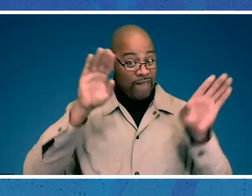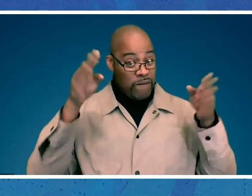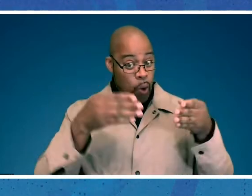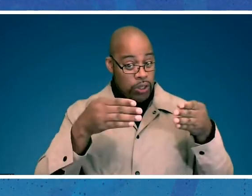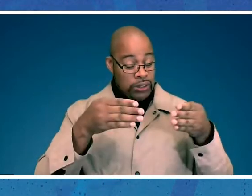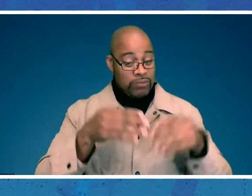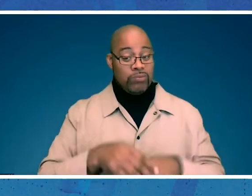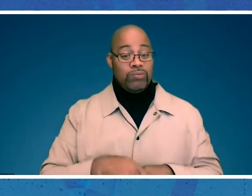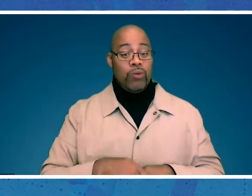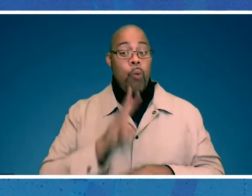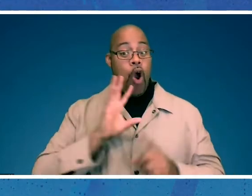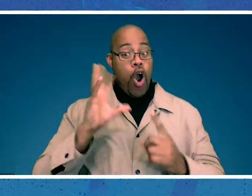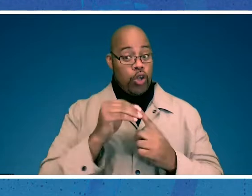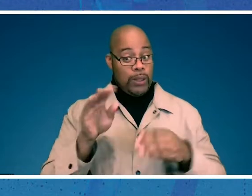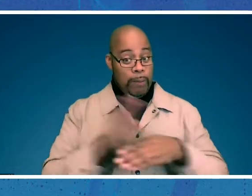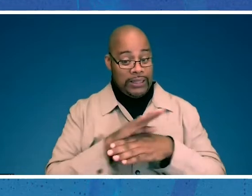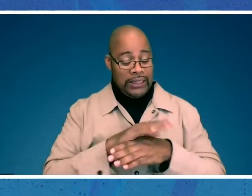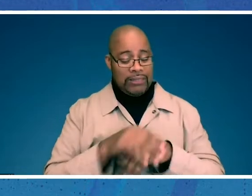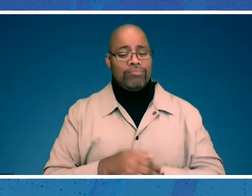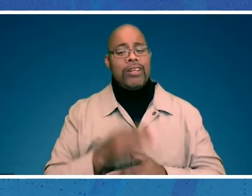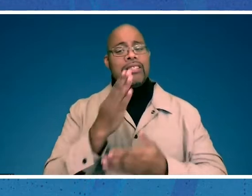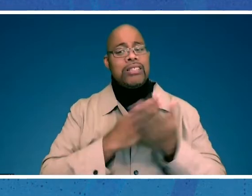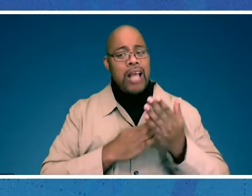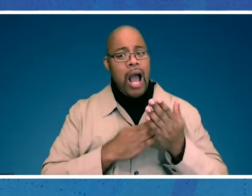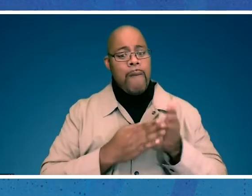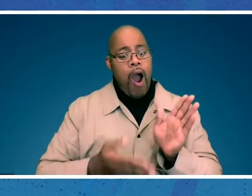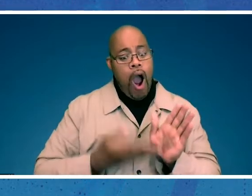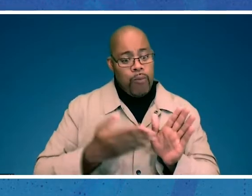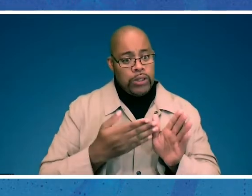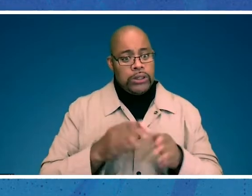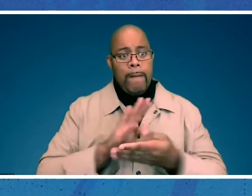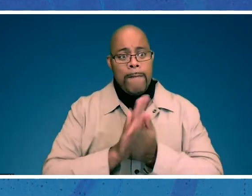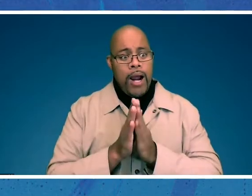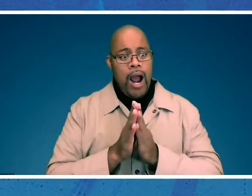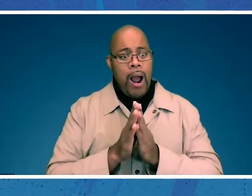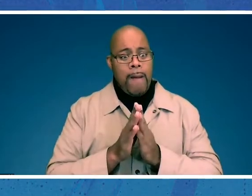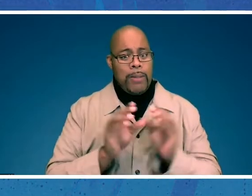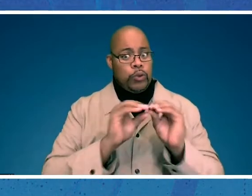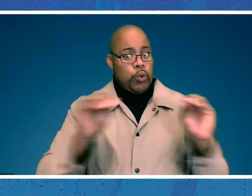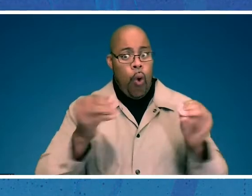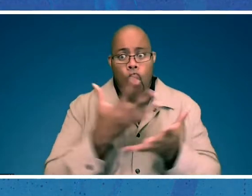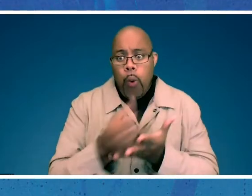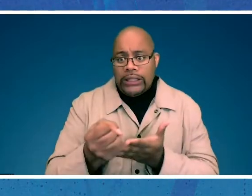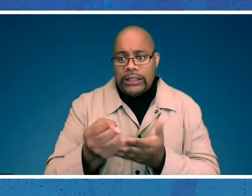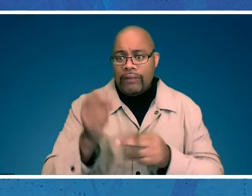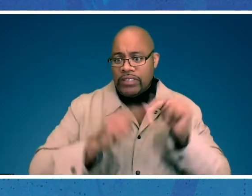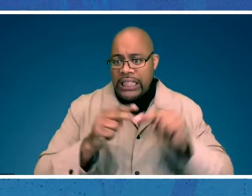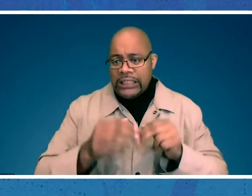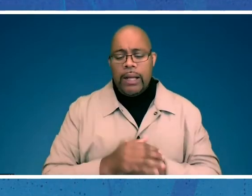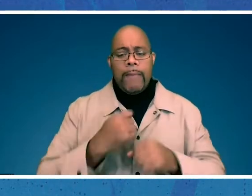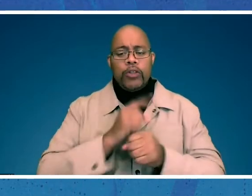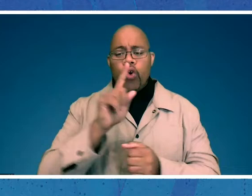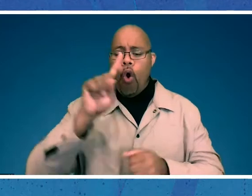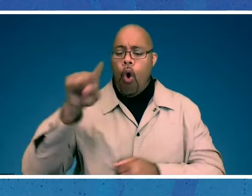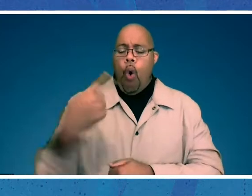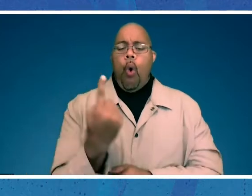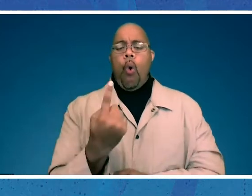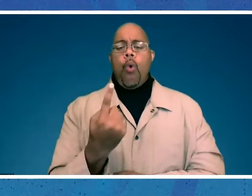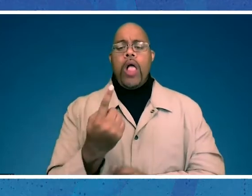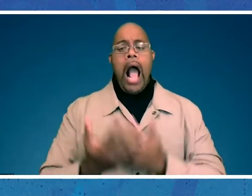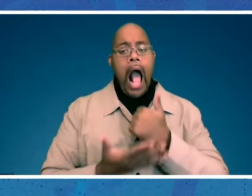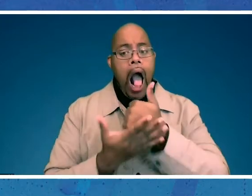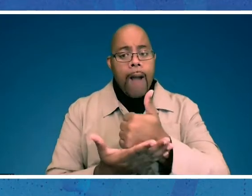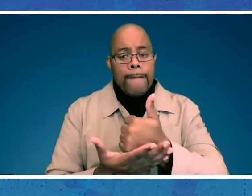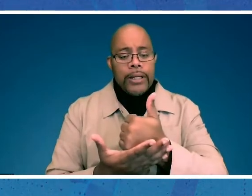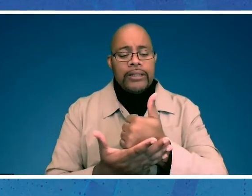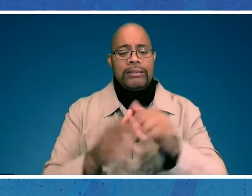of the aquaculture industry, some operations have become zero waste facilities, making sure they are only helping